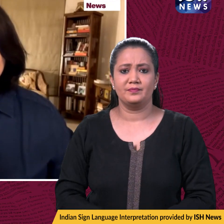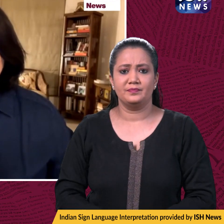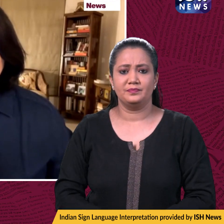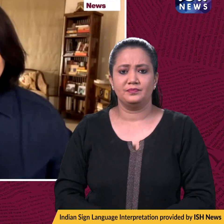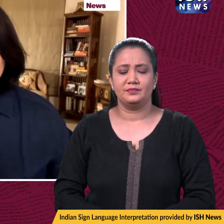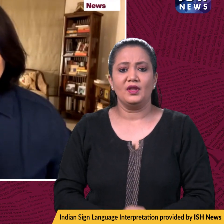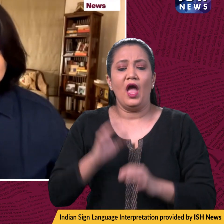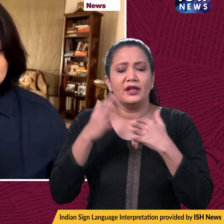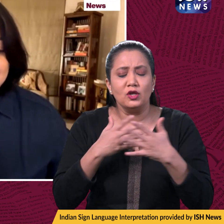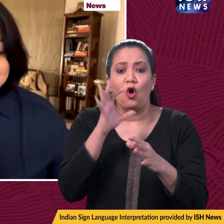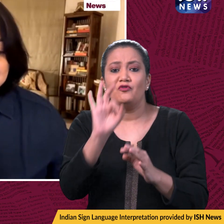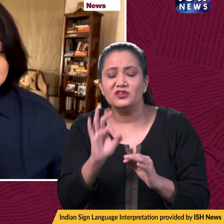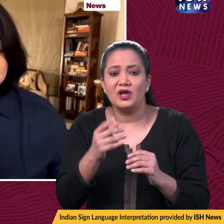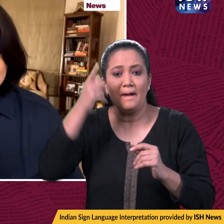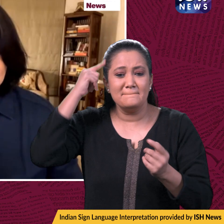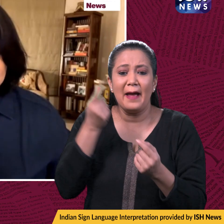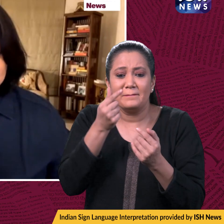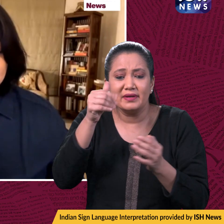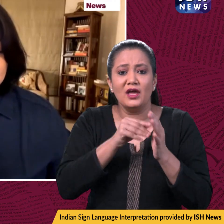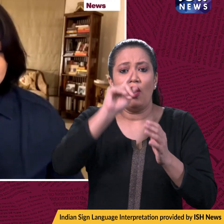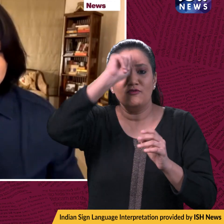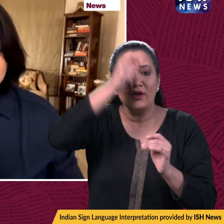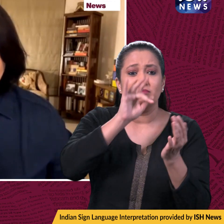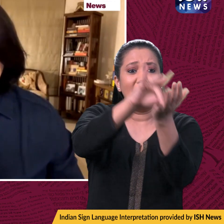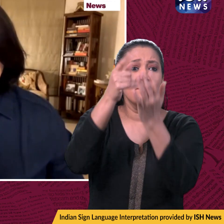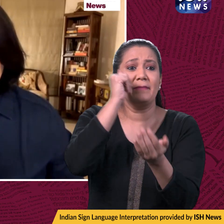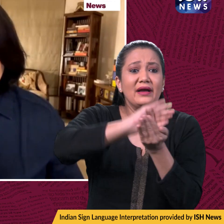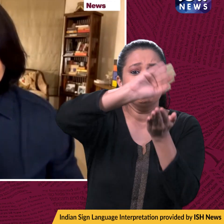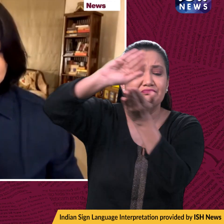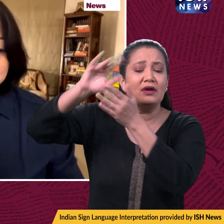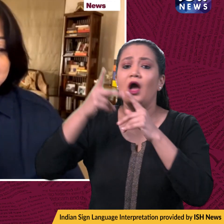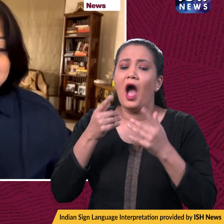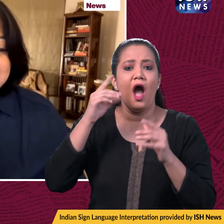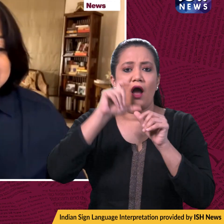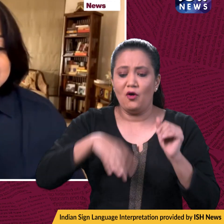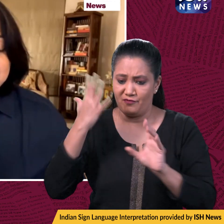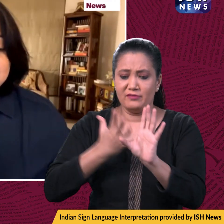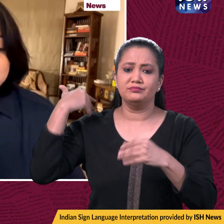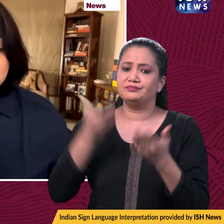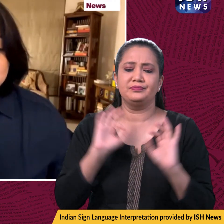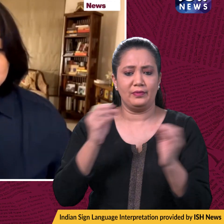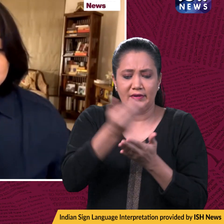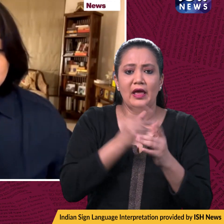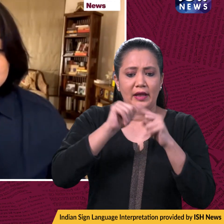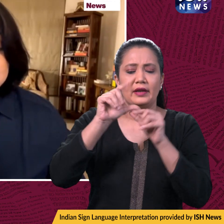no official estimate of black money in foreign accounts in the last 5 years. He said